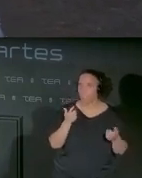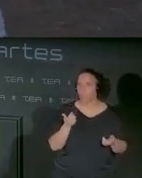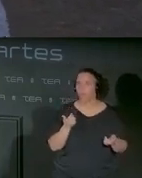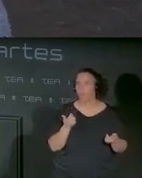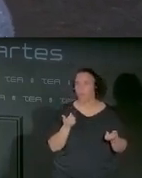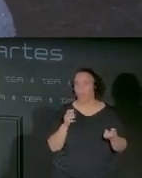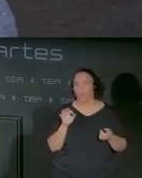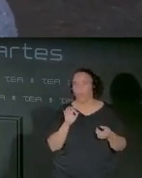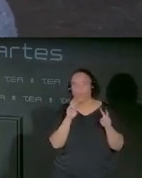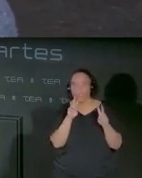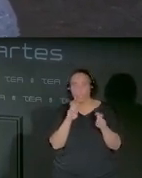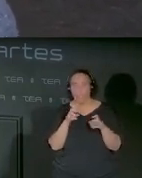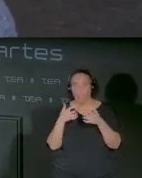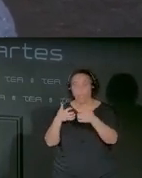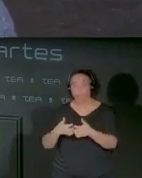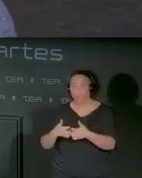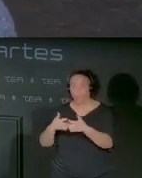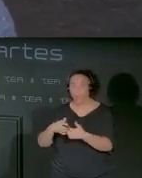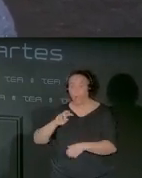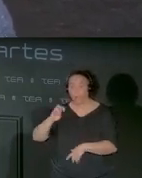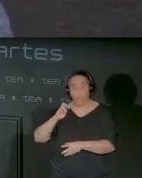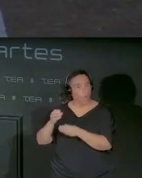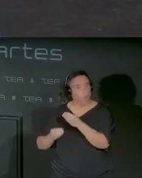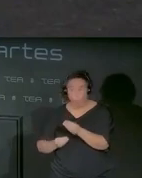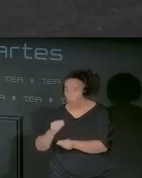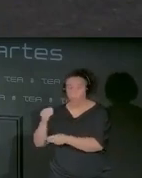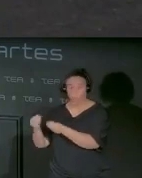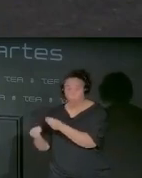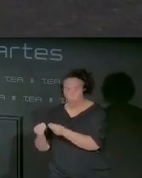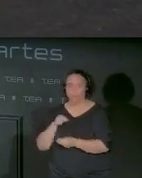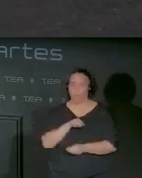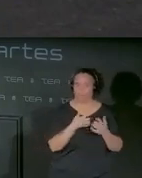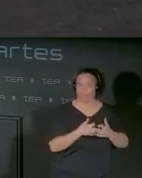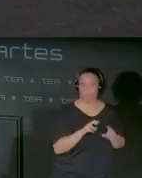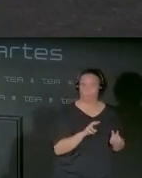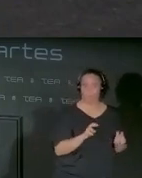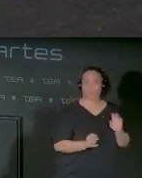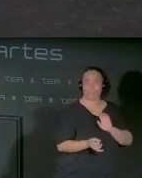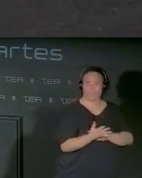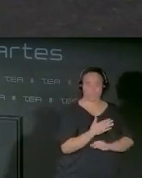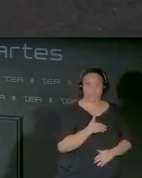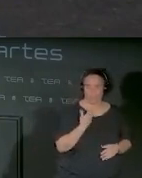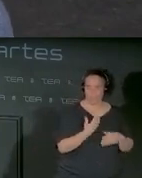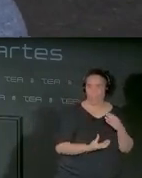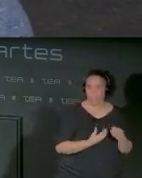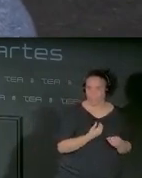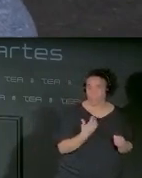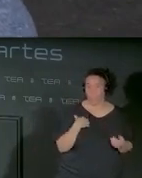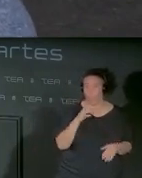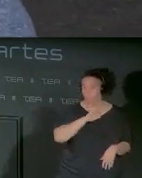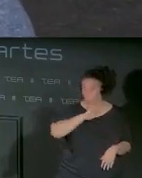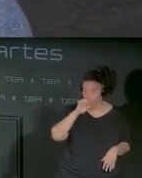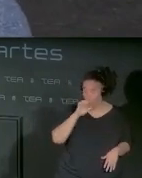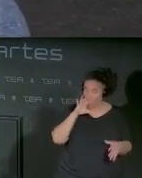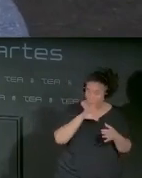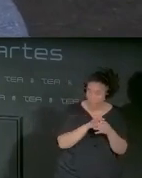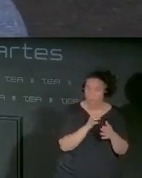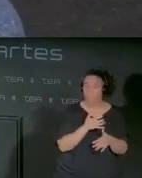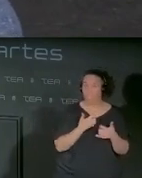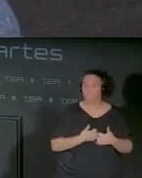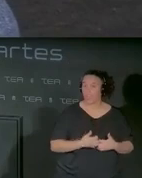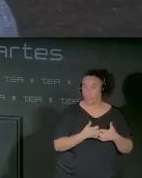as Europe in a whole in the gaming industry. For that, we need financing. It's not enough